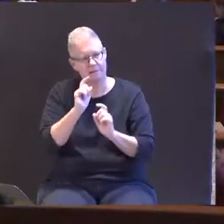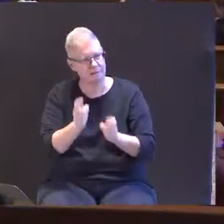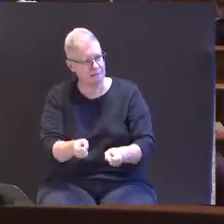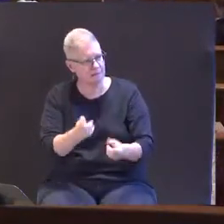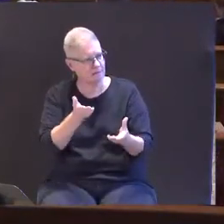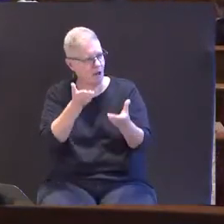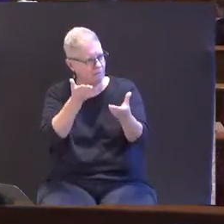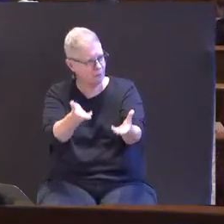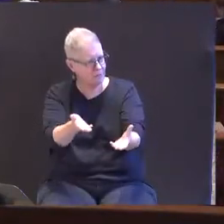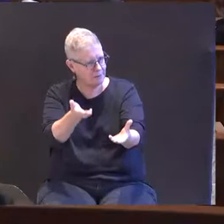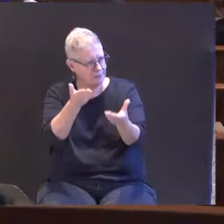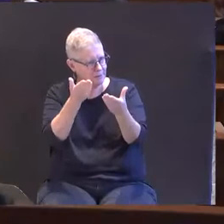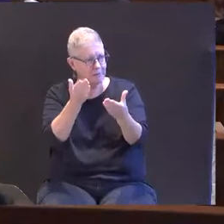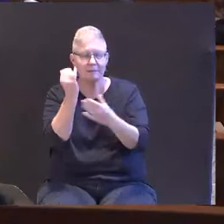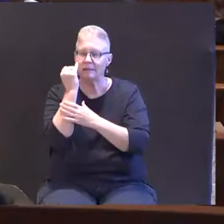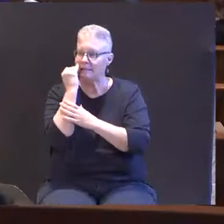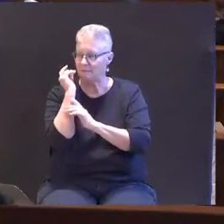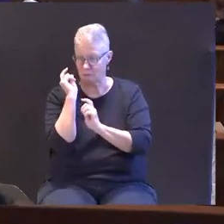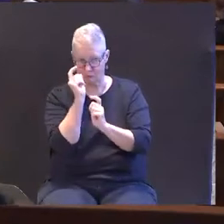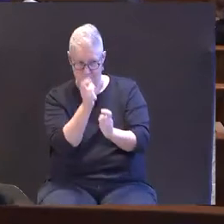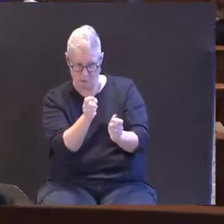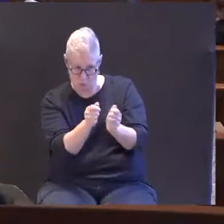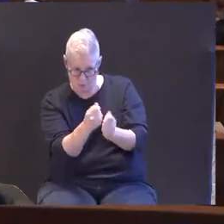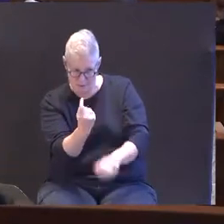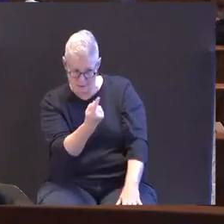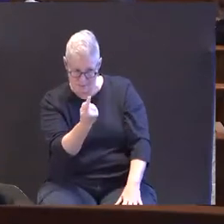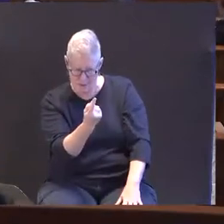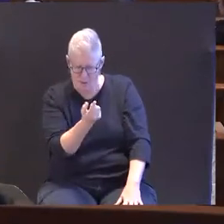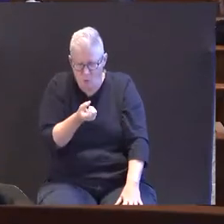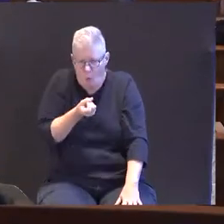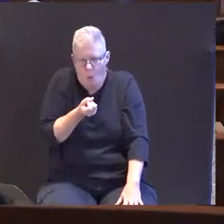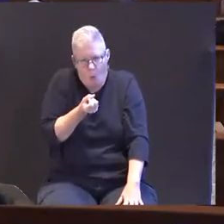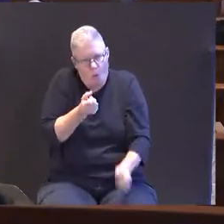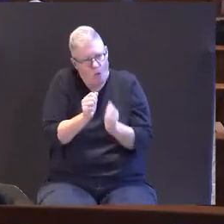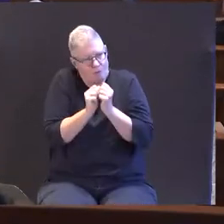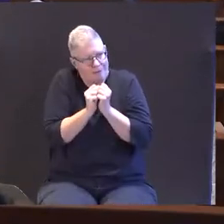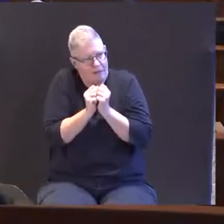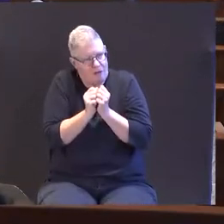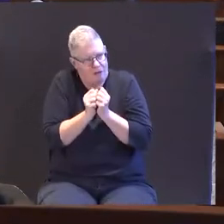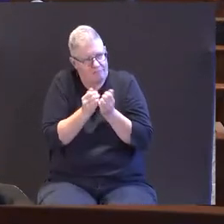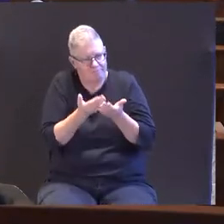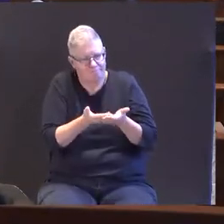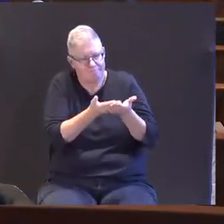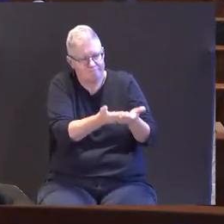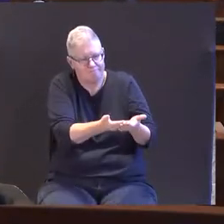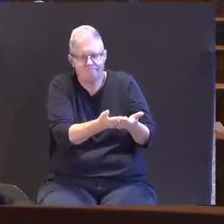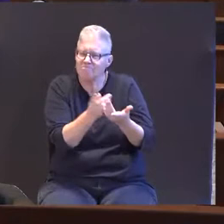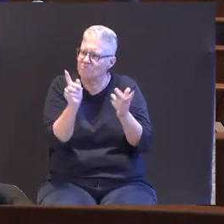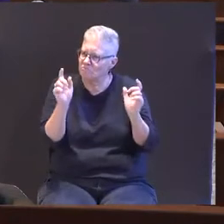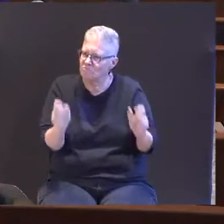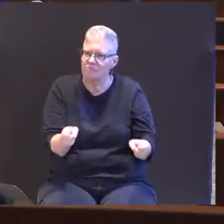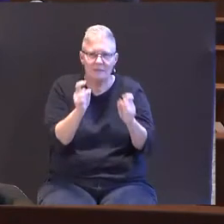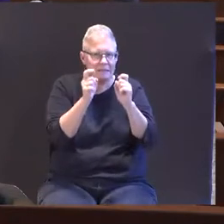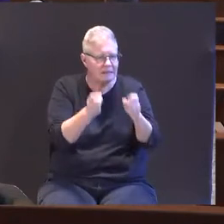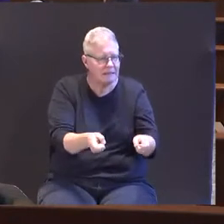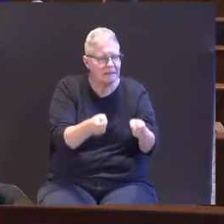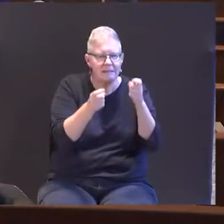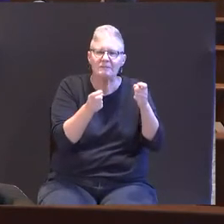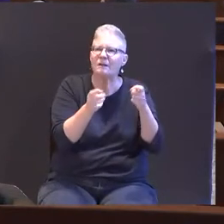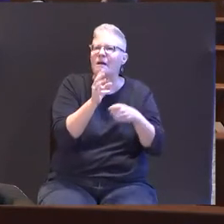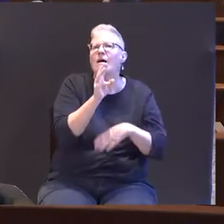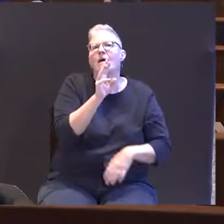if you're giving your gift with someone, hold it together. If you can easily give a gift, you can go to